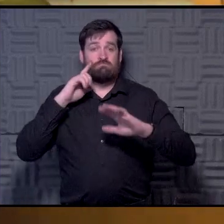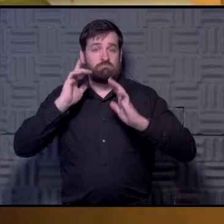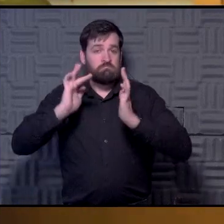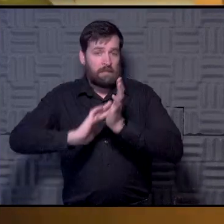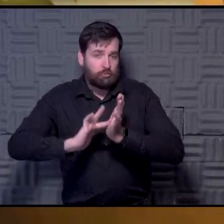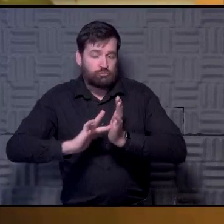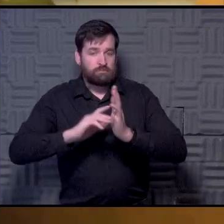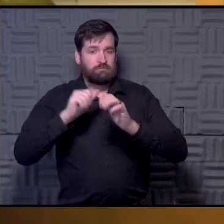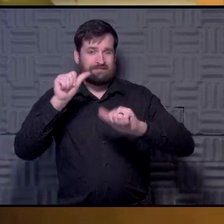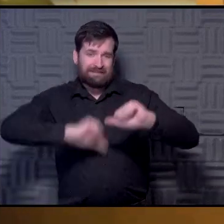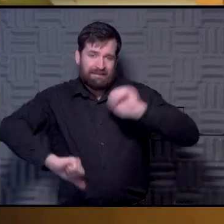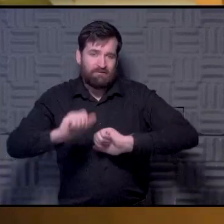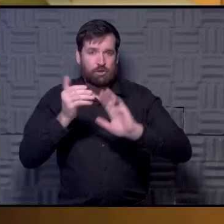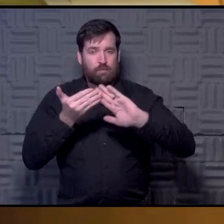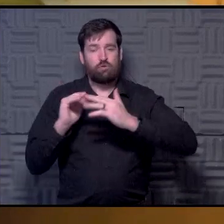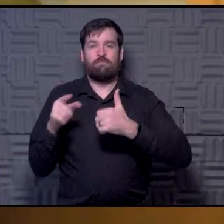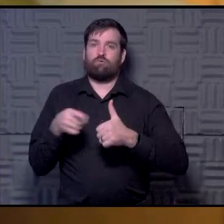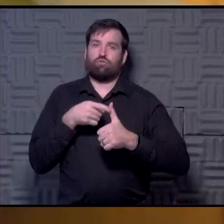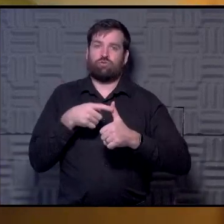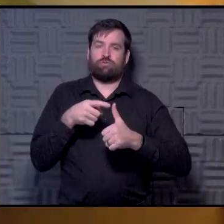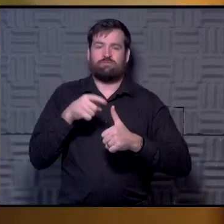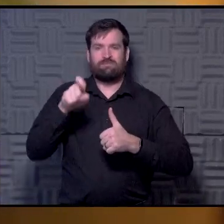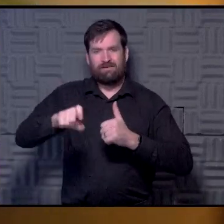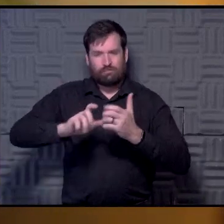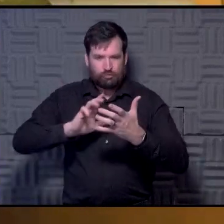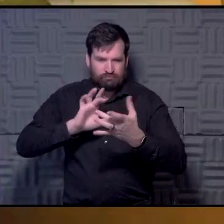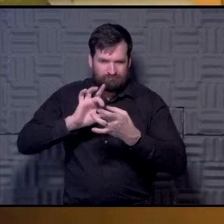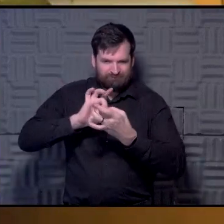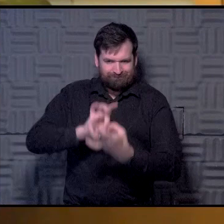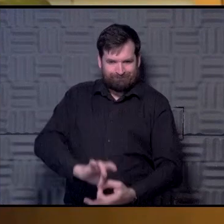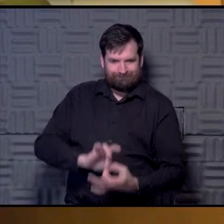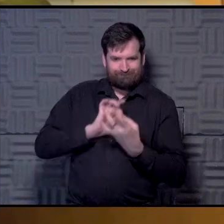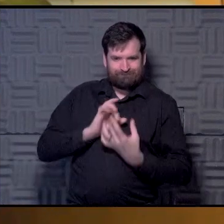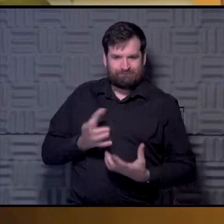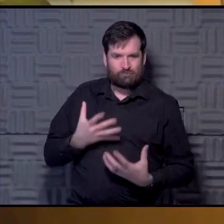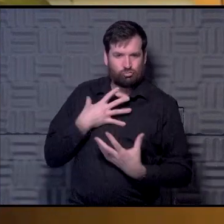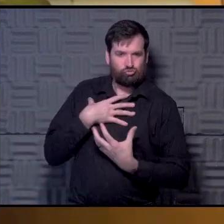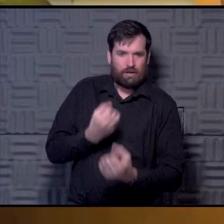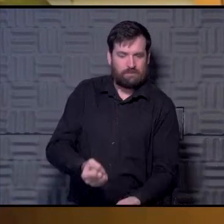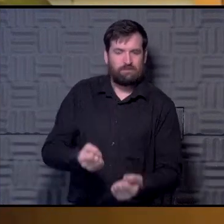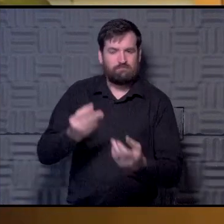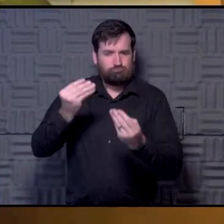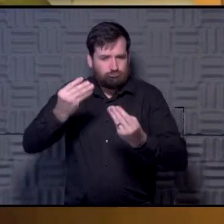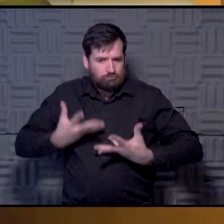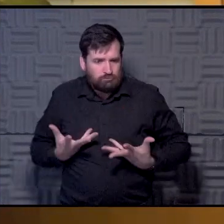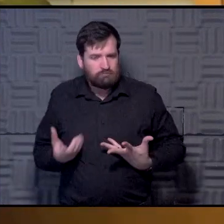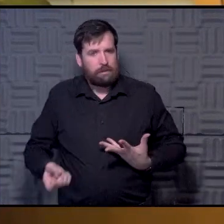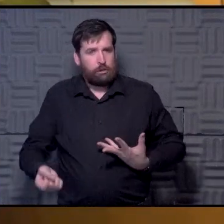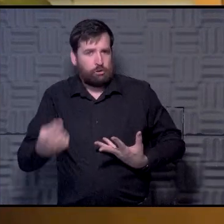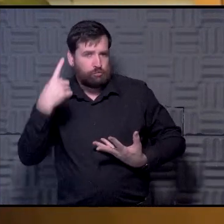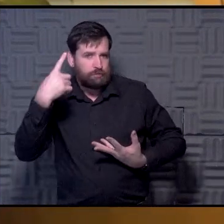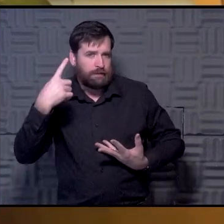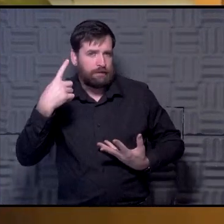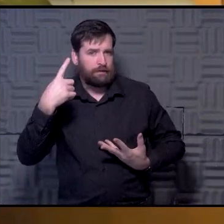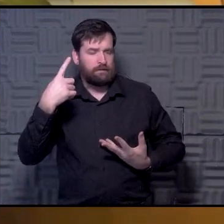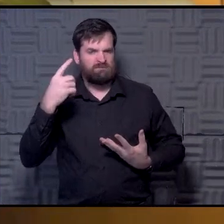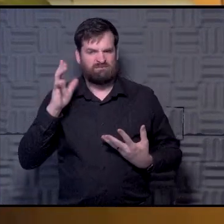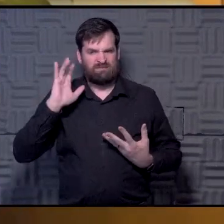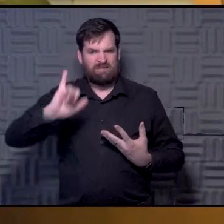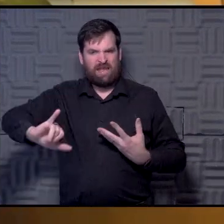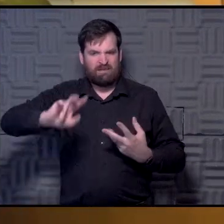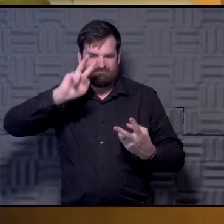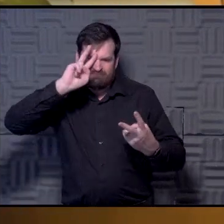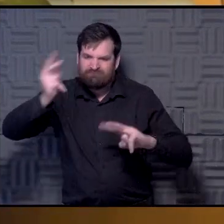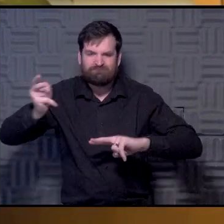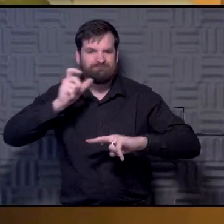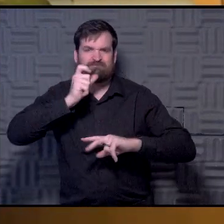community, first we have to build trust by understanding, taking the time to educate ourselves and understand where this mistrust is